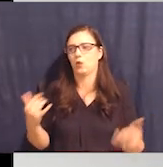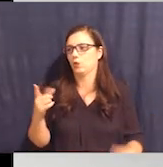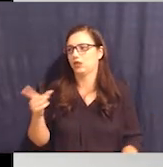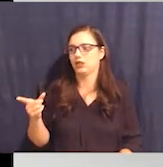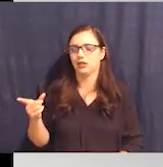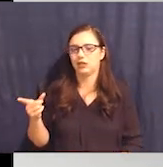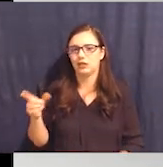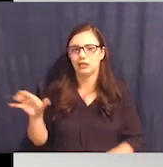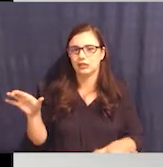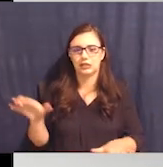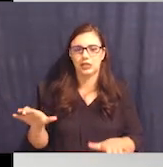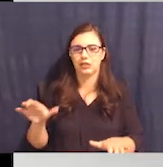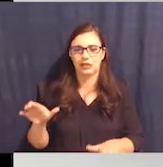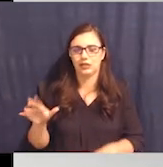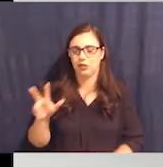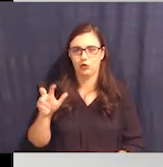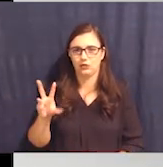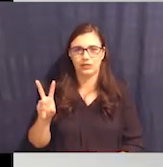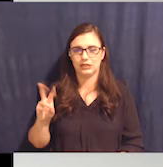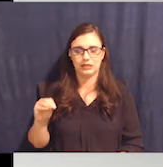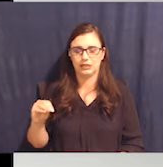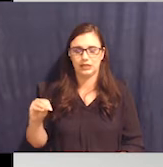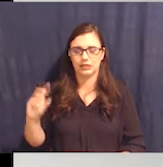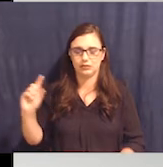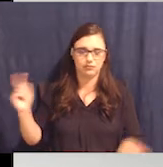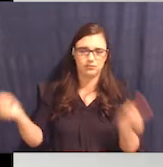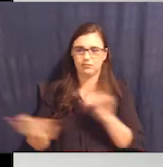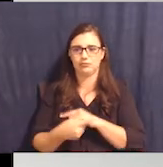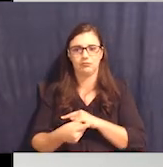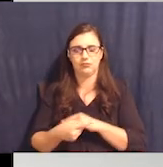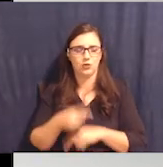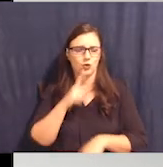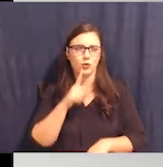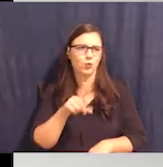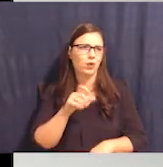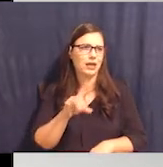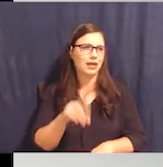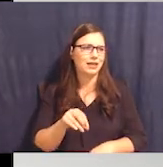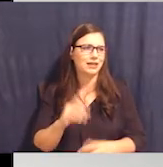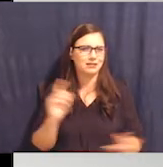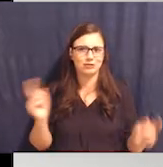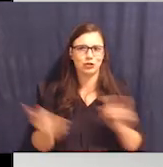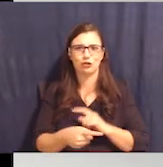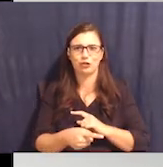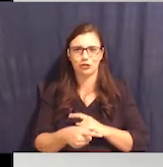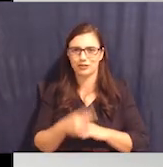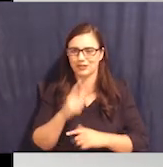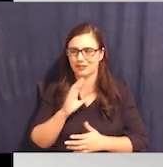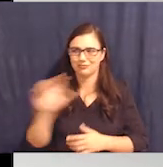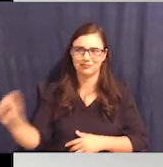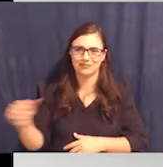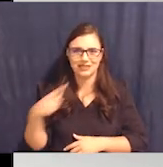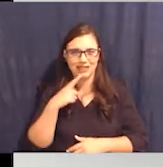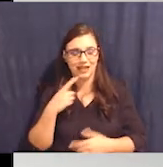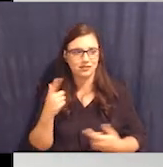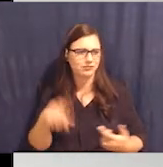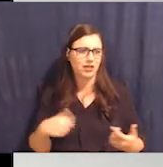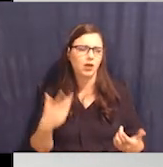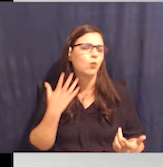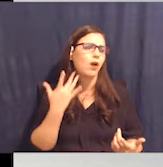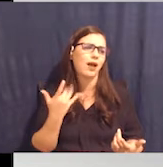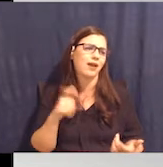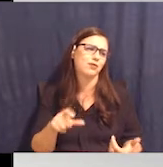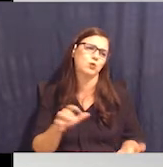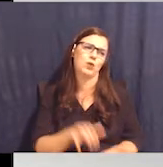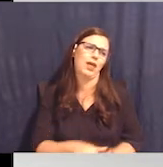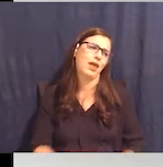sudden, he just did a 360-degree, well, 180-degree turn, and he said, you know,